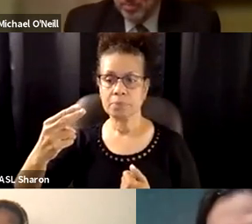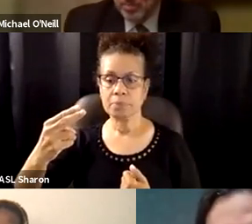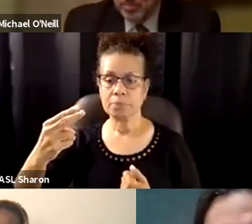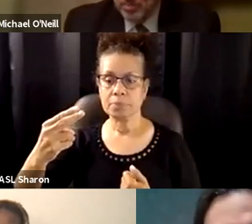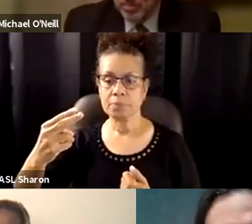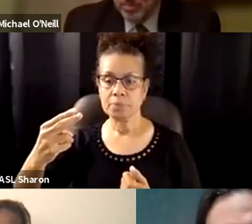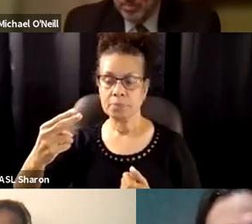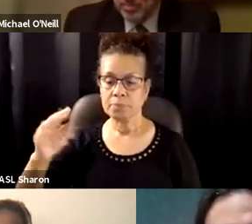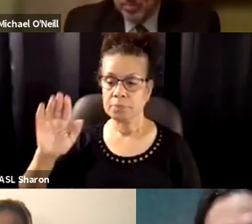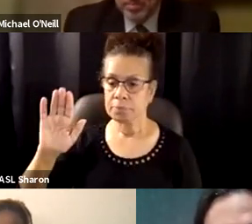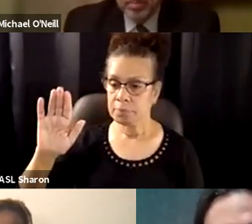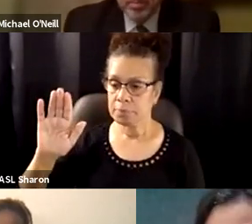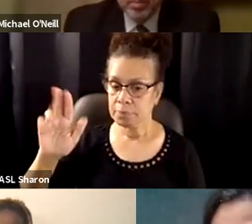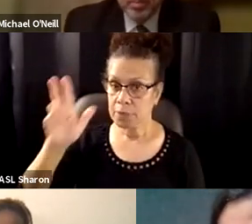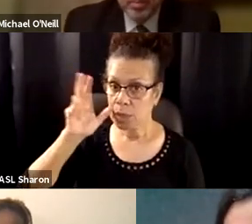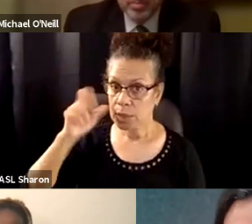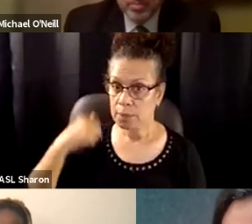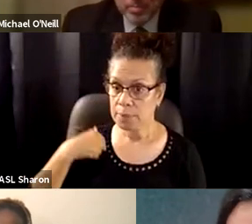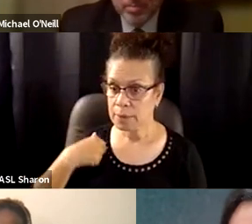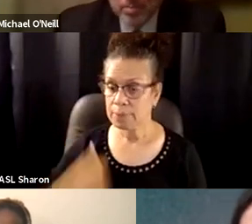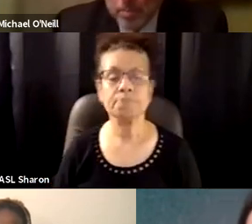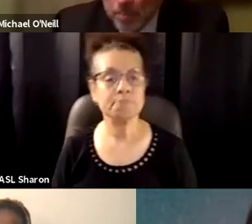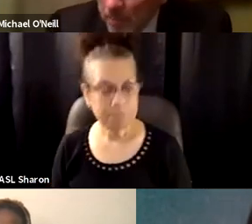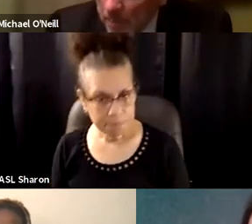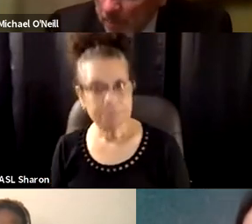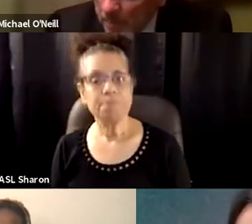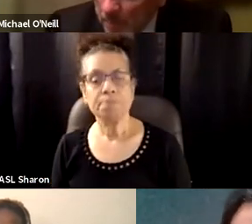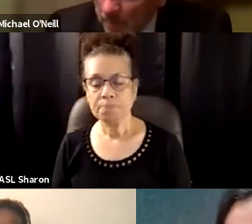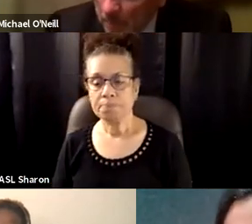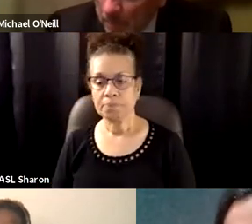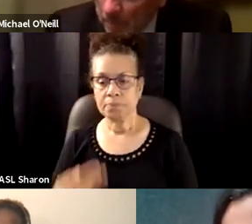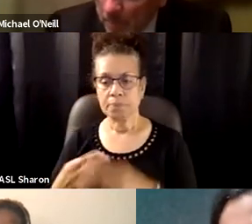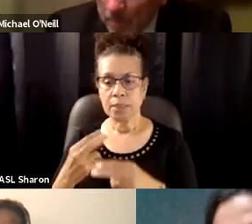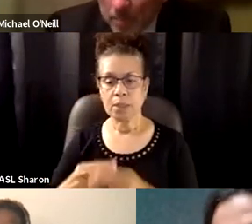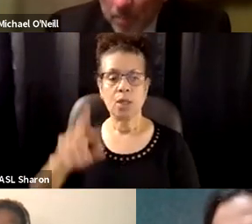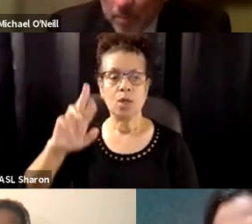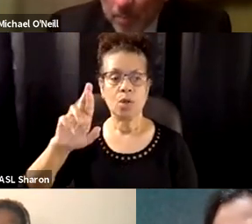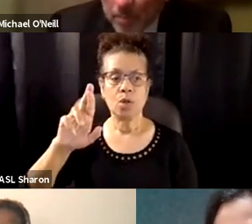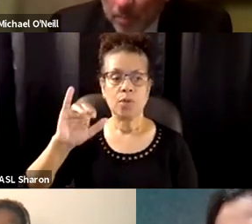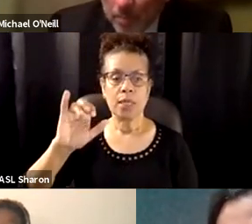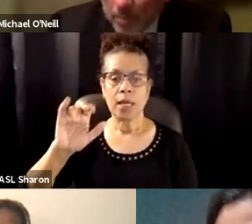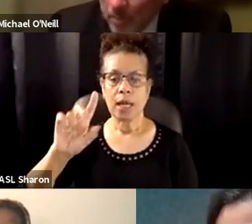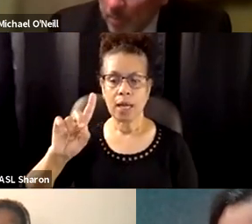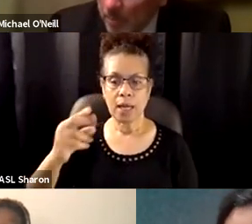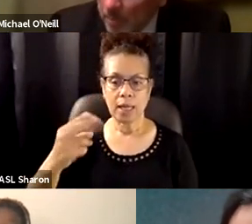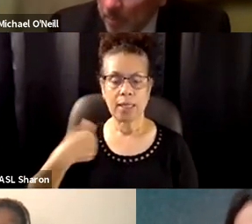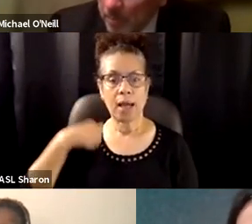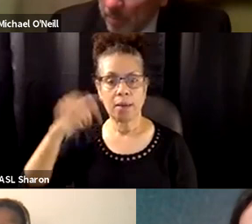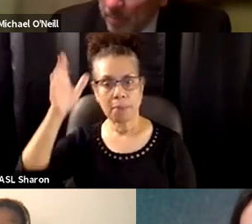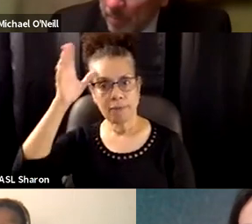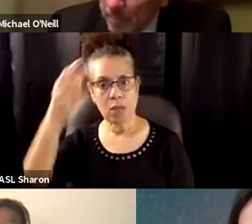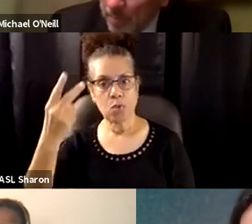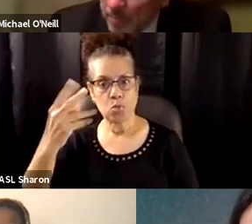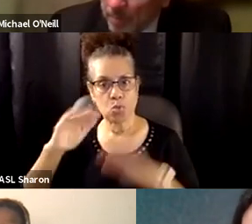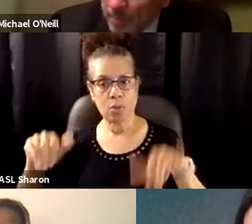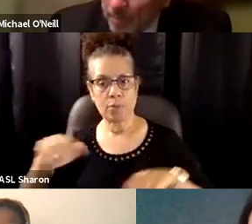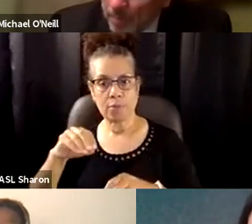can you hear me yes good evening good evening my name is riyad labardi and i'm father of two um children living in